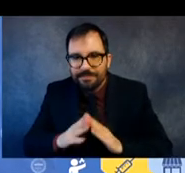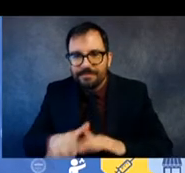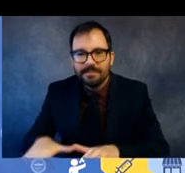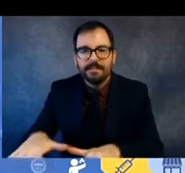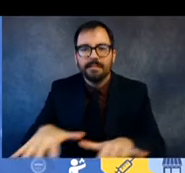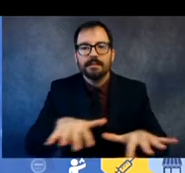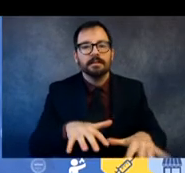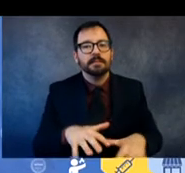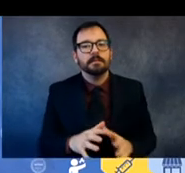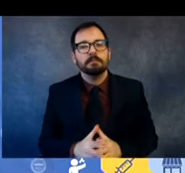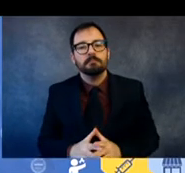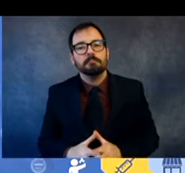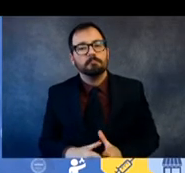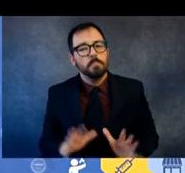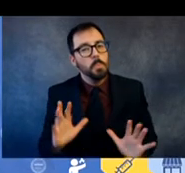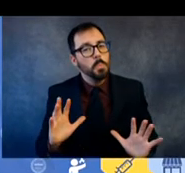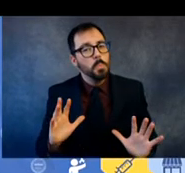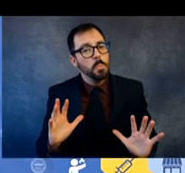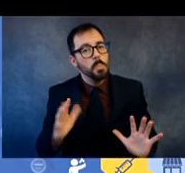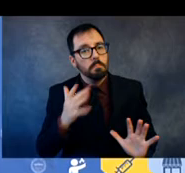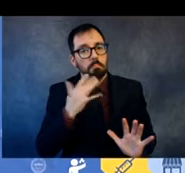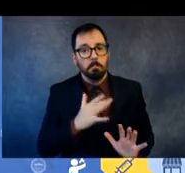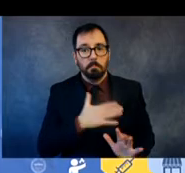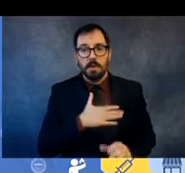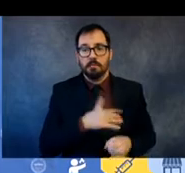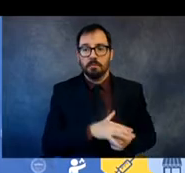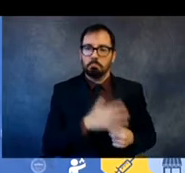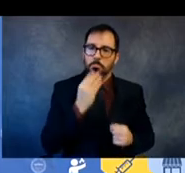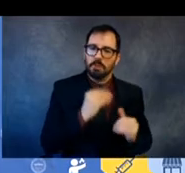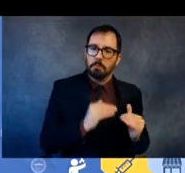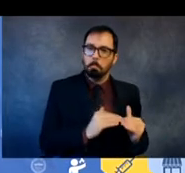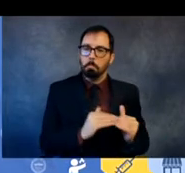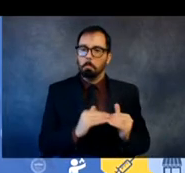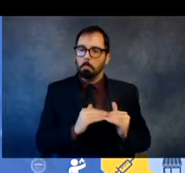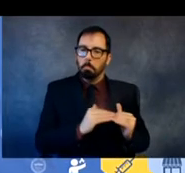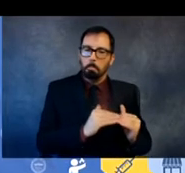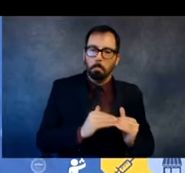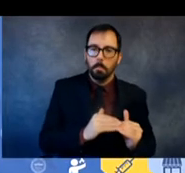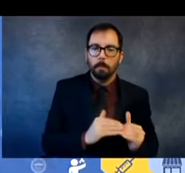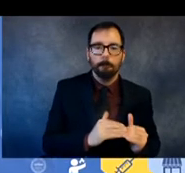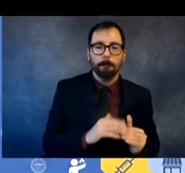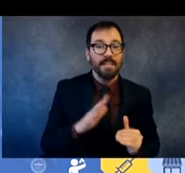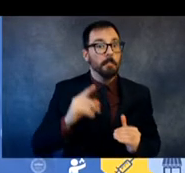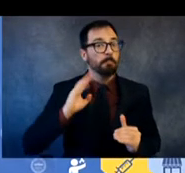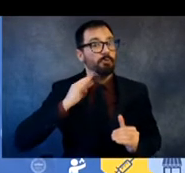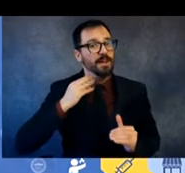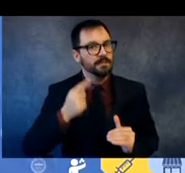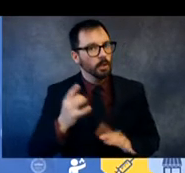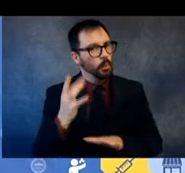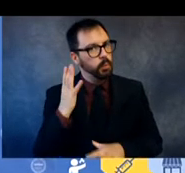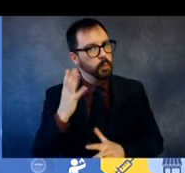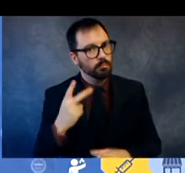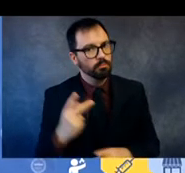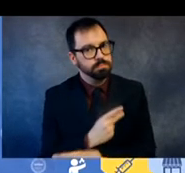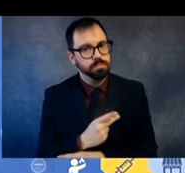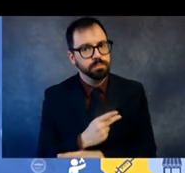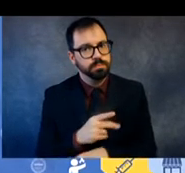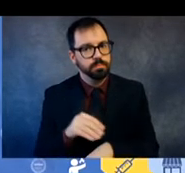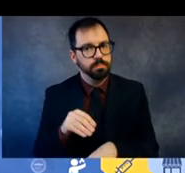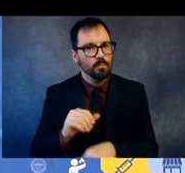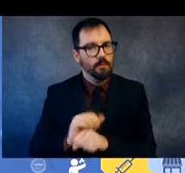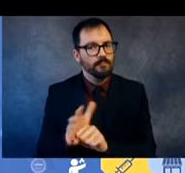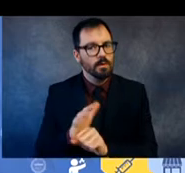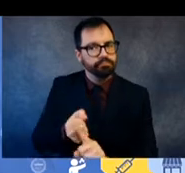supposed to be fairly equal in size in terms of population, but I have Brockton, so that's a heavily hit community. I've got parts